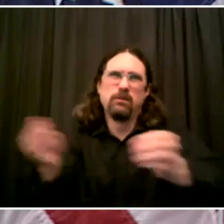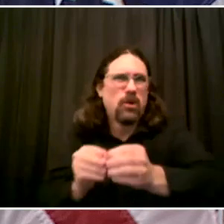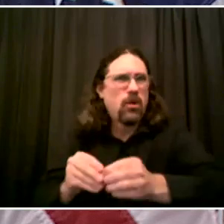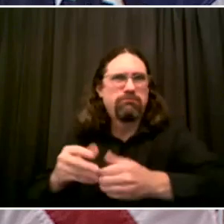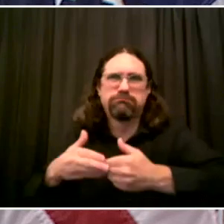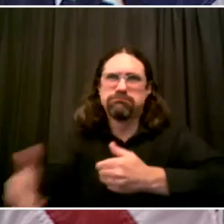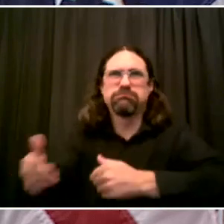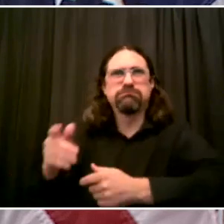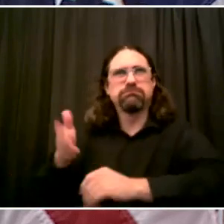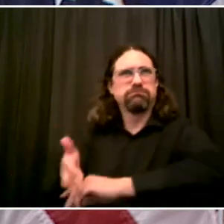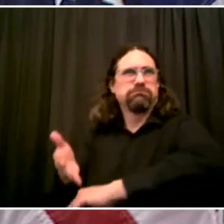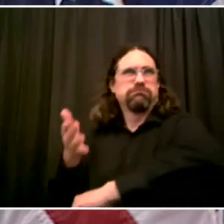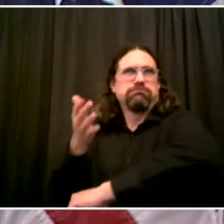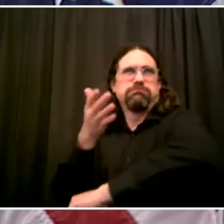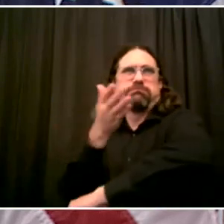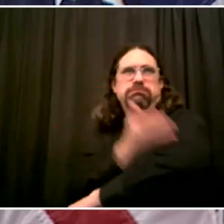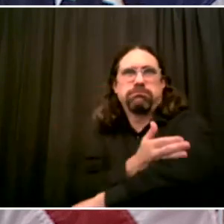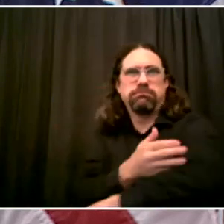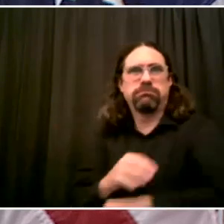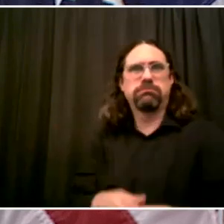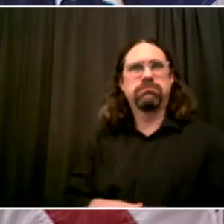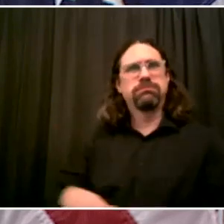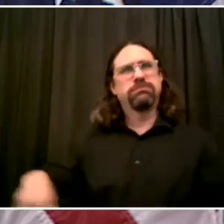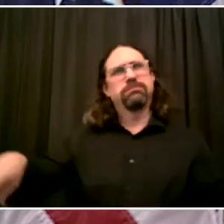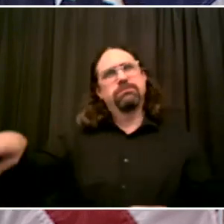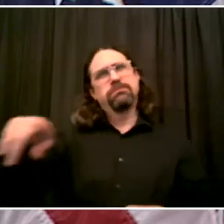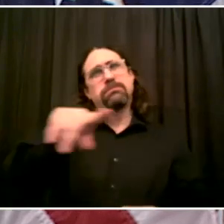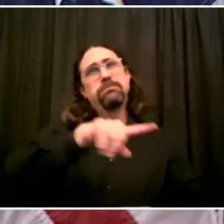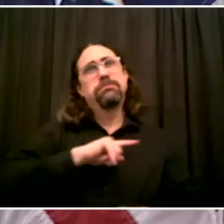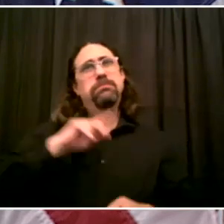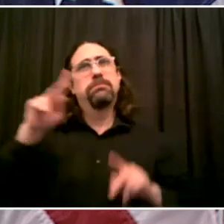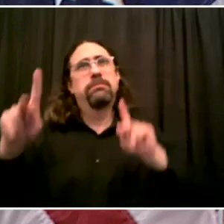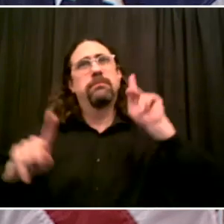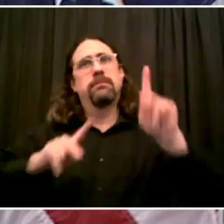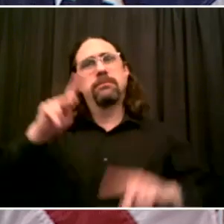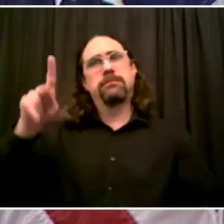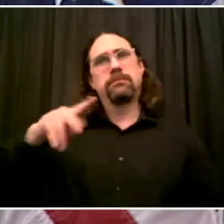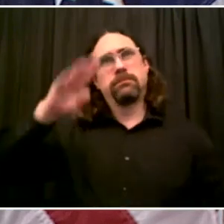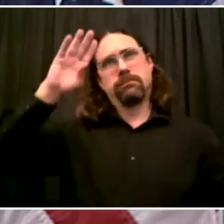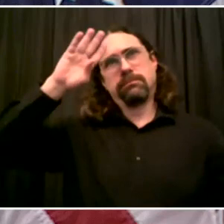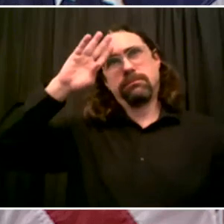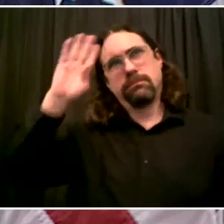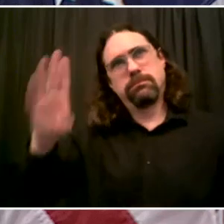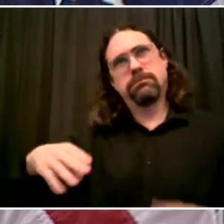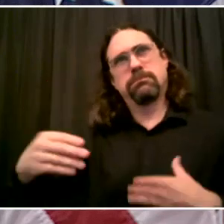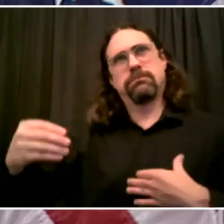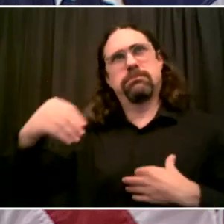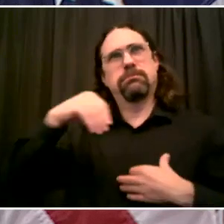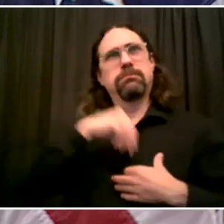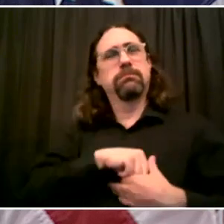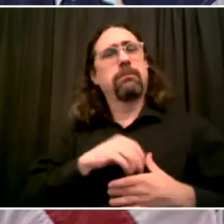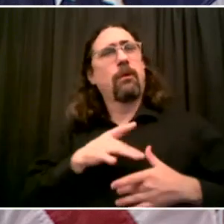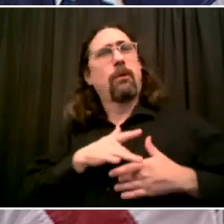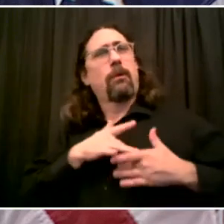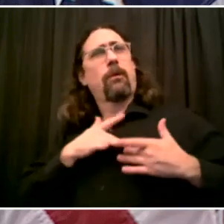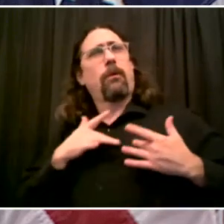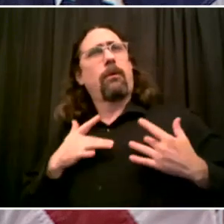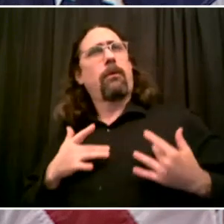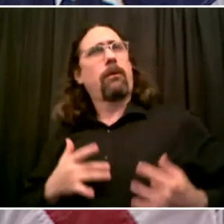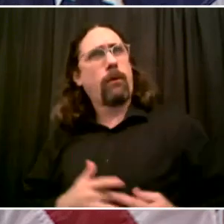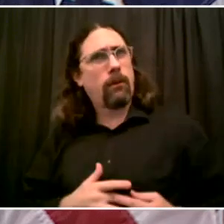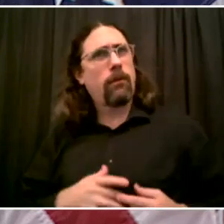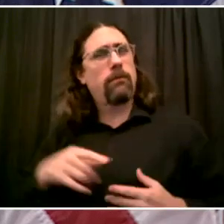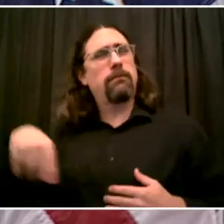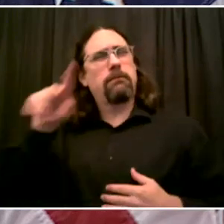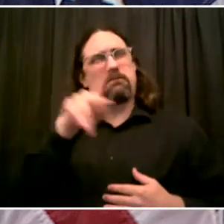when things have been made right. That's the moment I have to get us to more and more every single day. They will